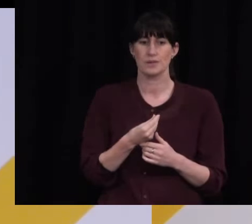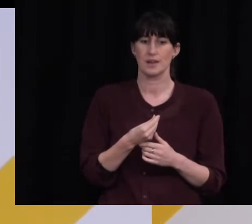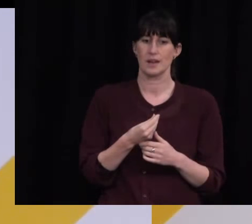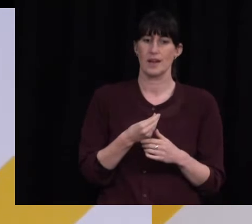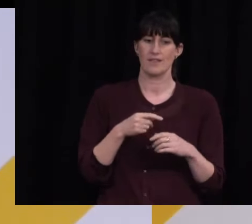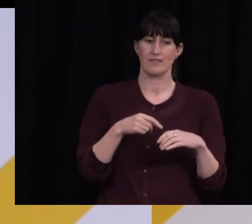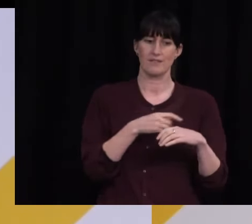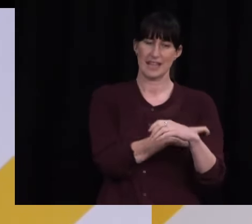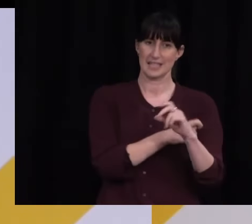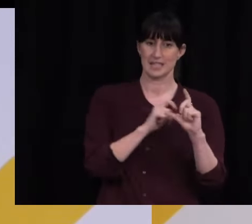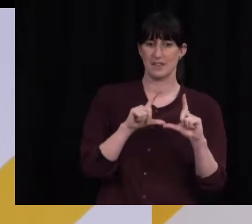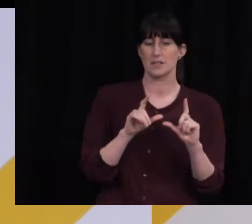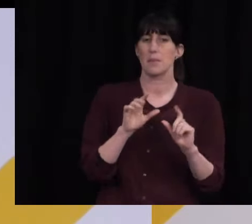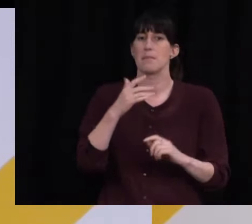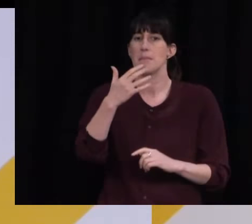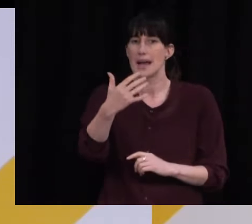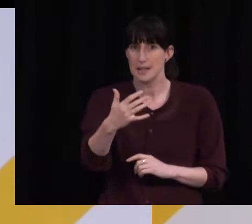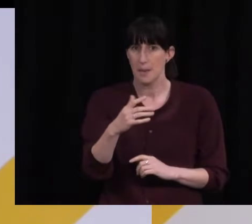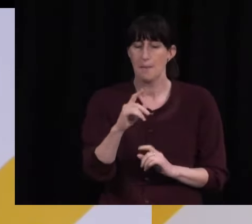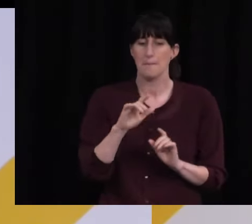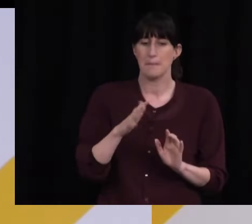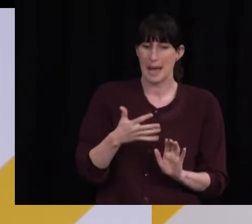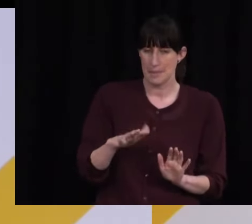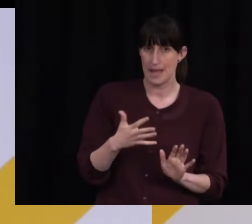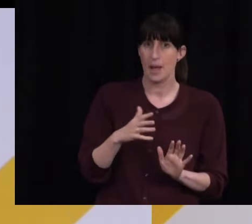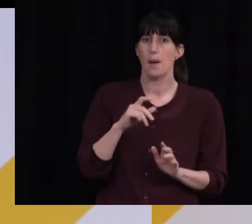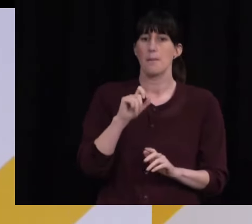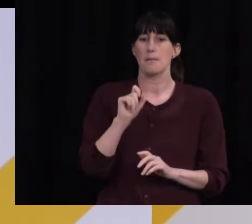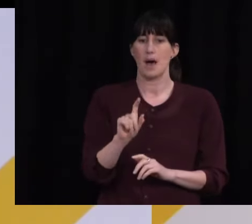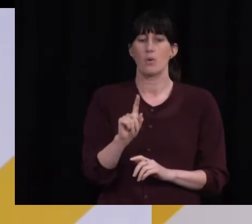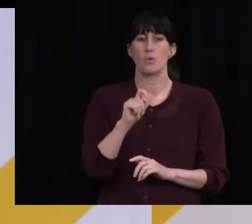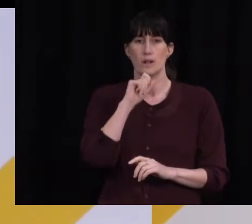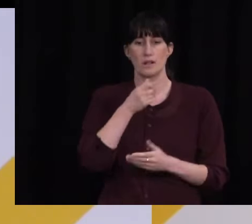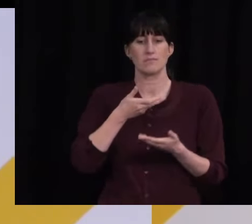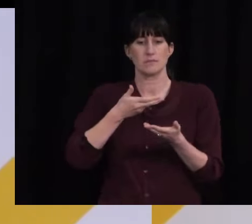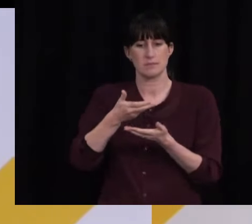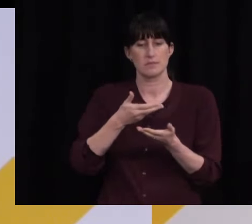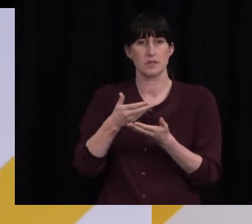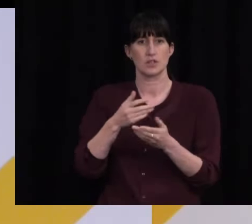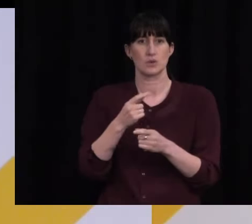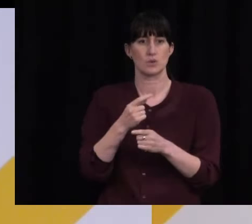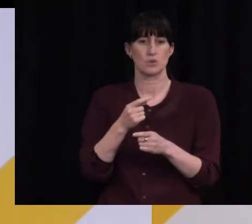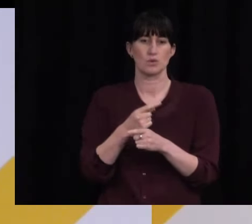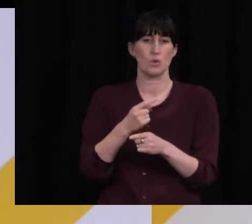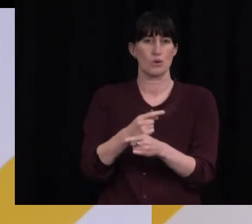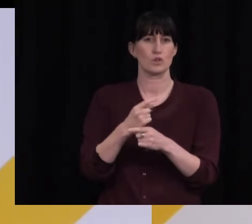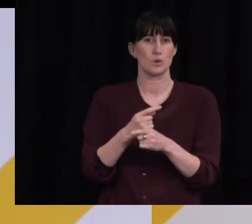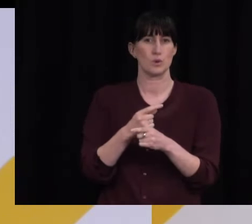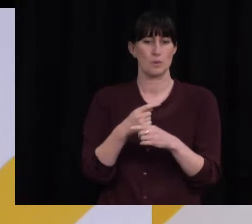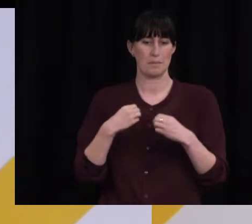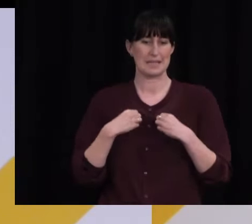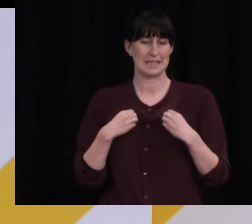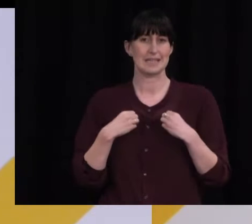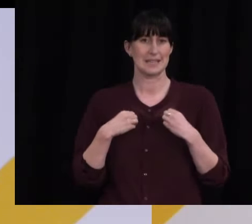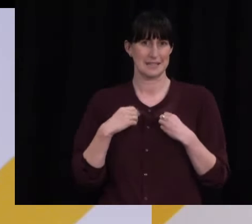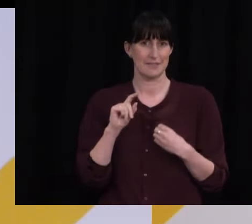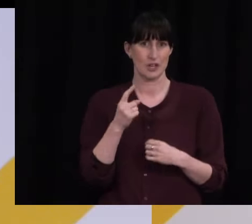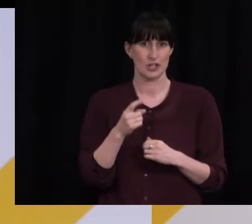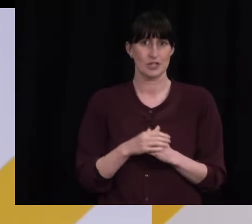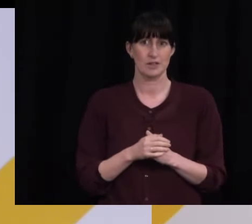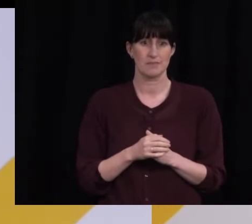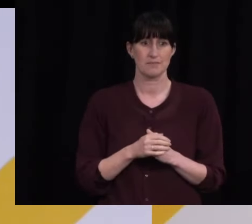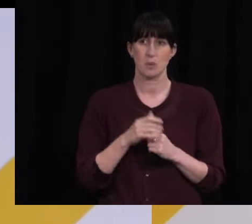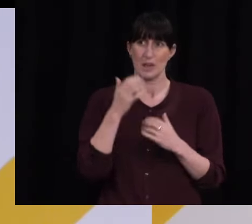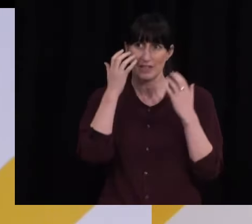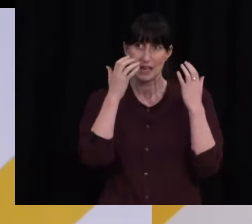it's very clear that there's some real value for those large scale events, but we're open to discussing their use in other sectors as